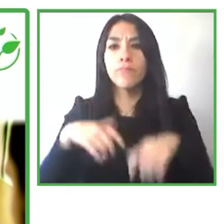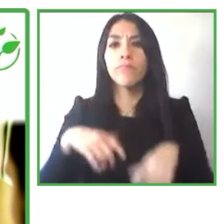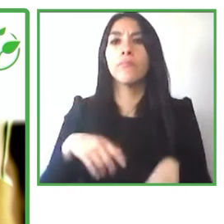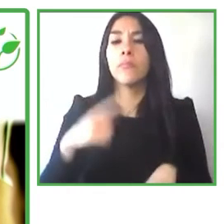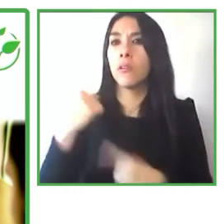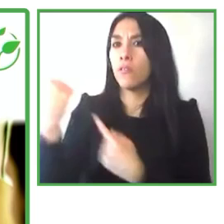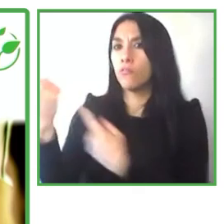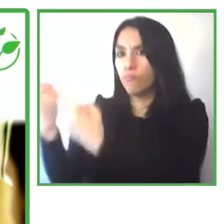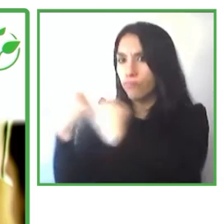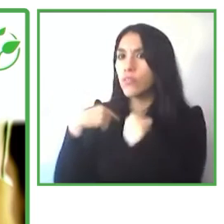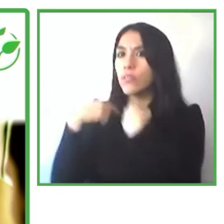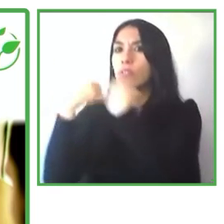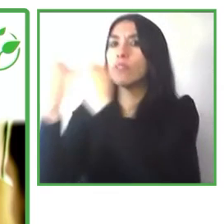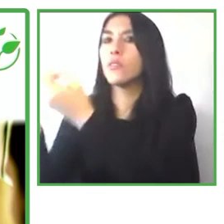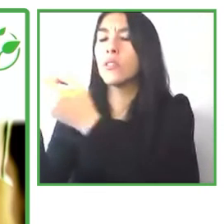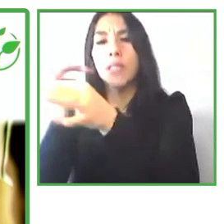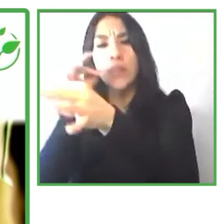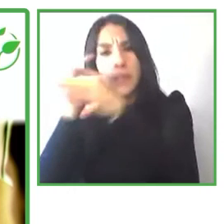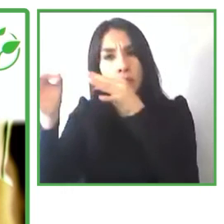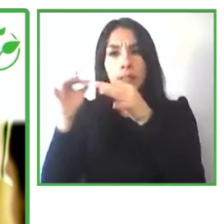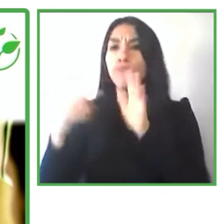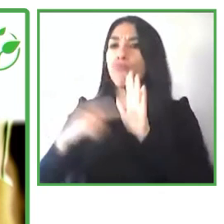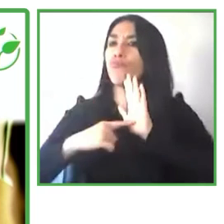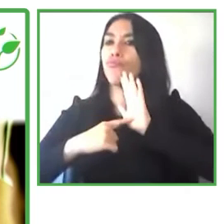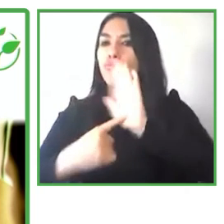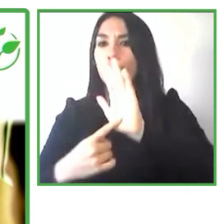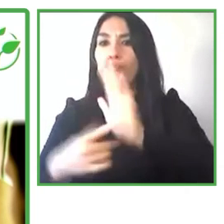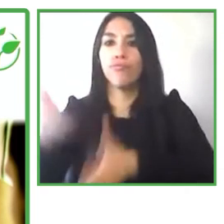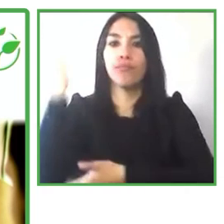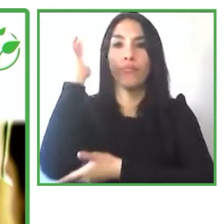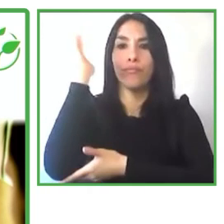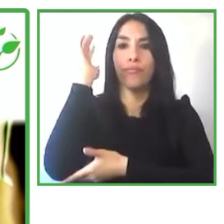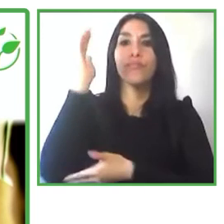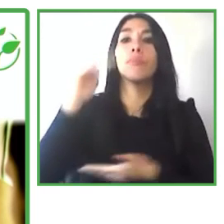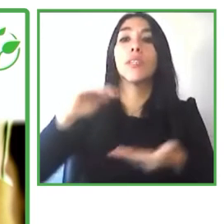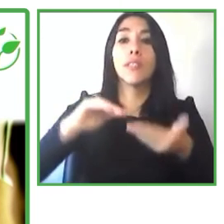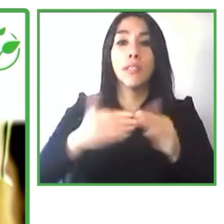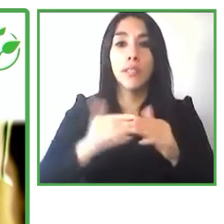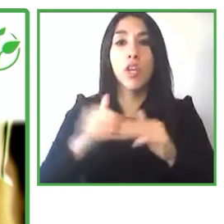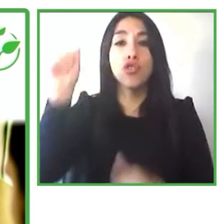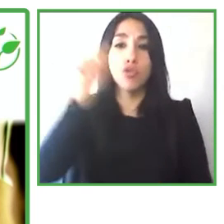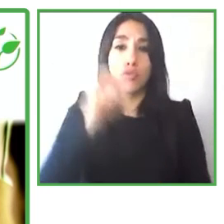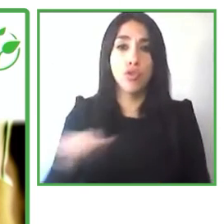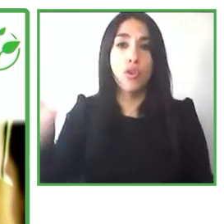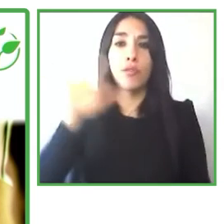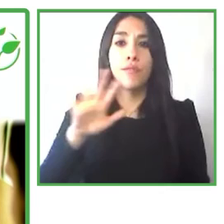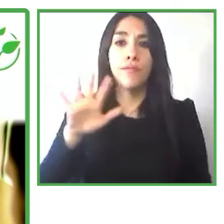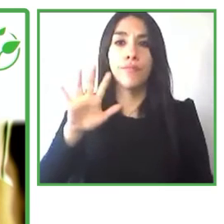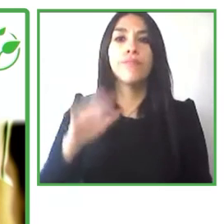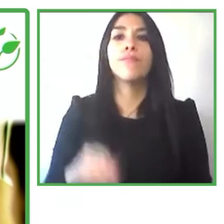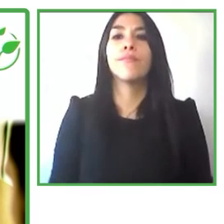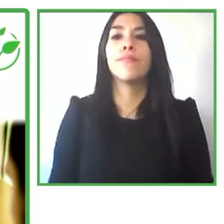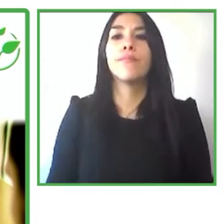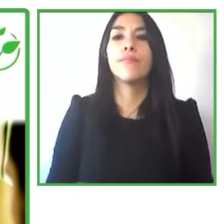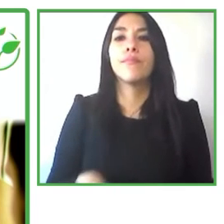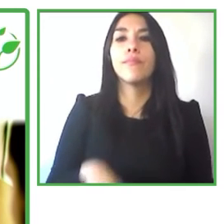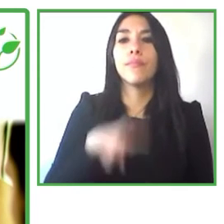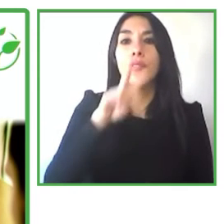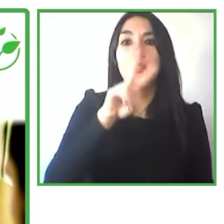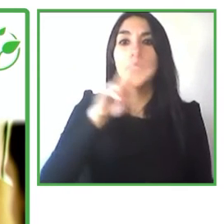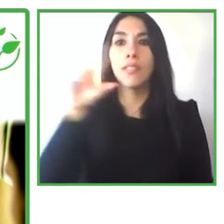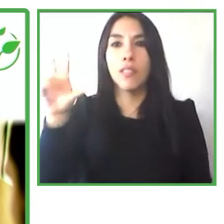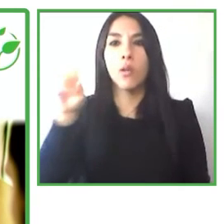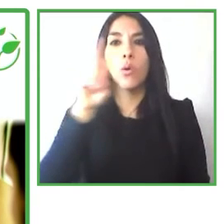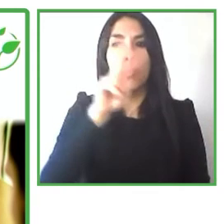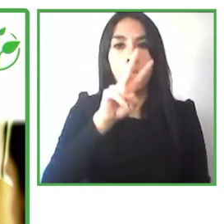Asia on the 23rd and 24th of November, 2021. I really hope you can join also that conference. And then we